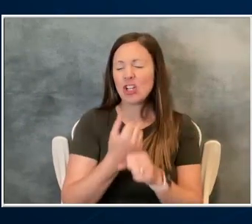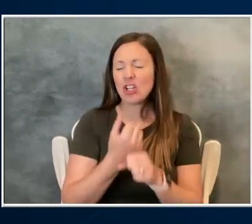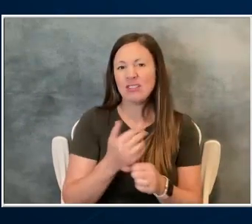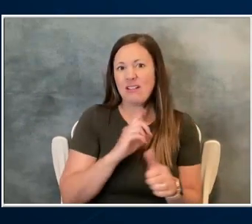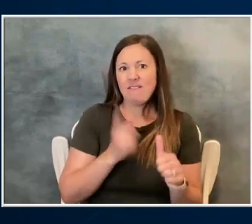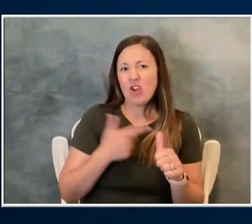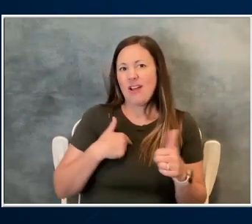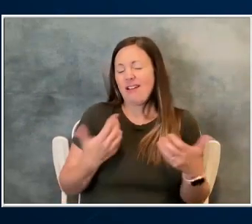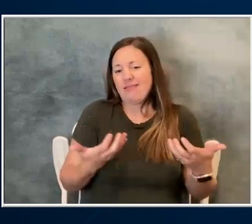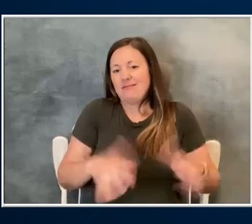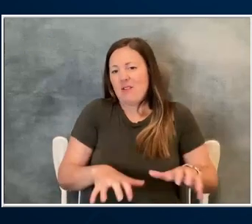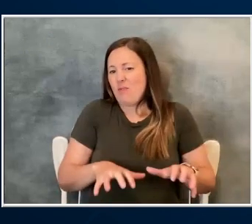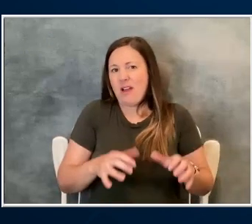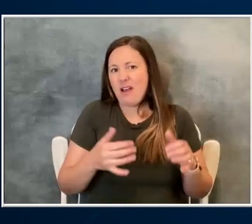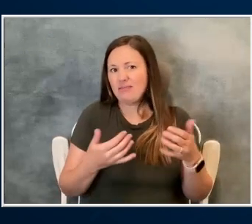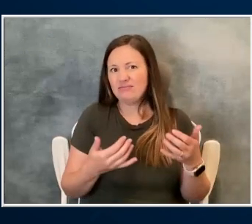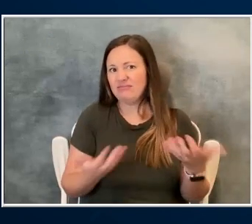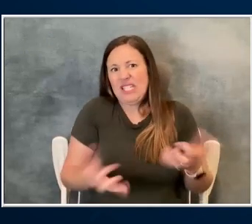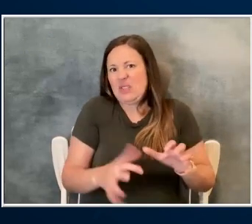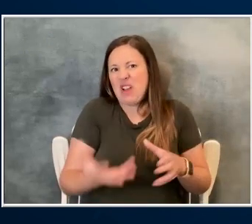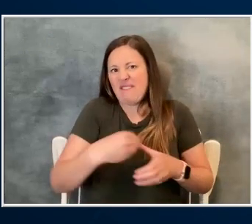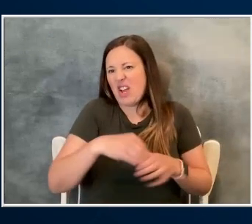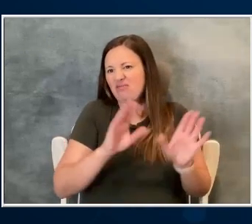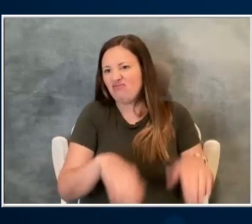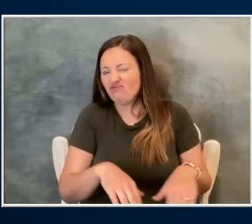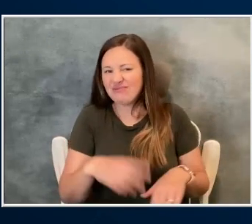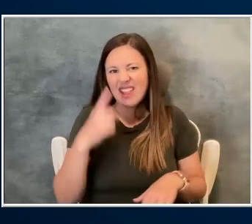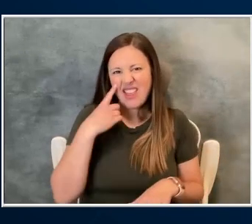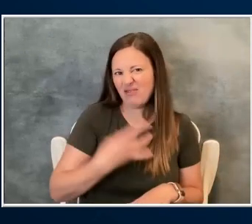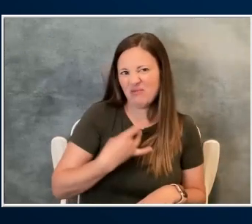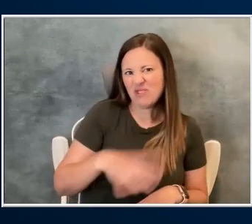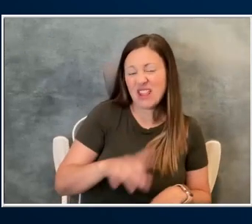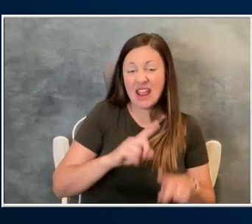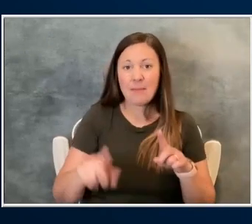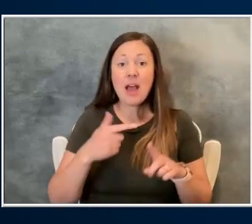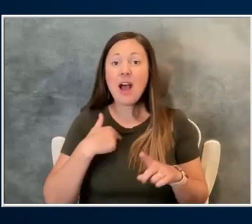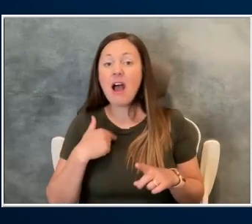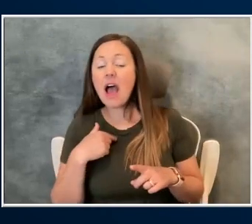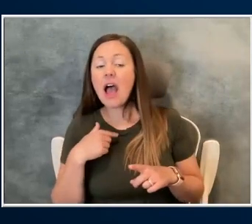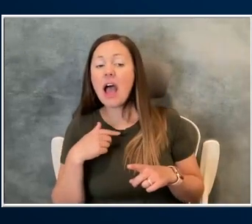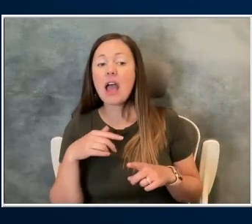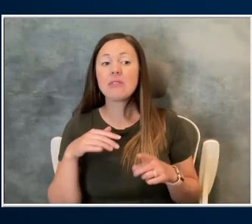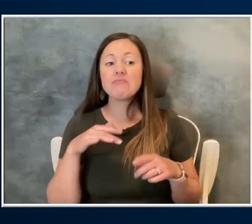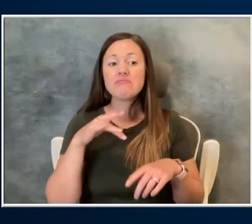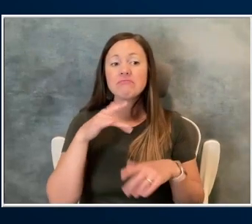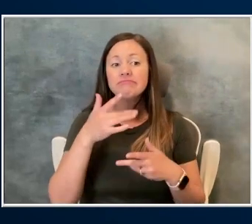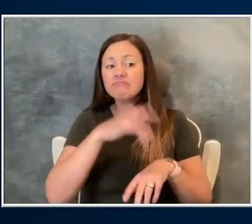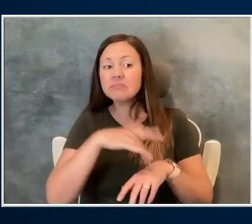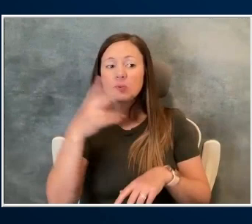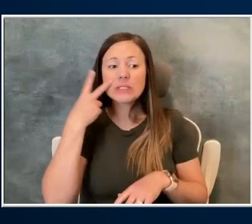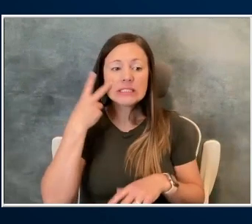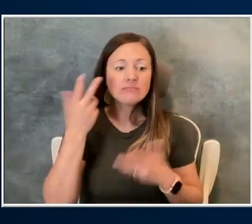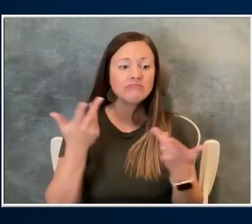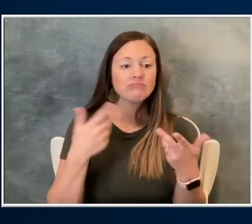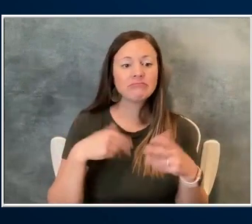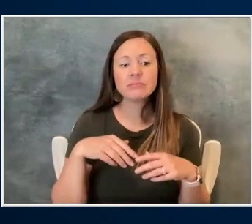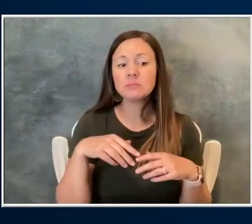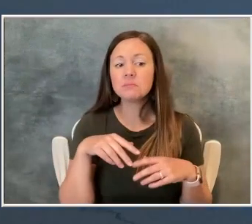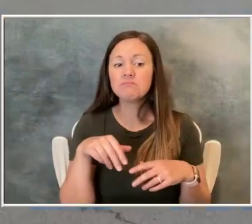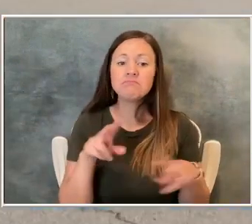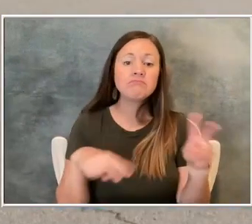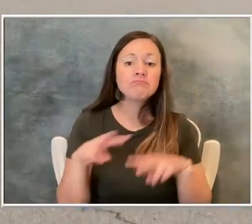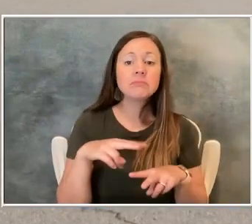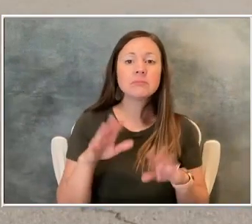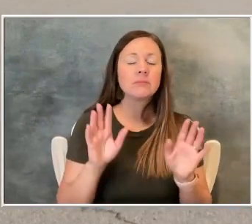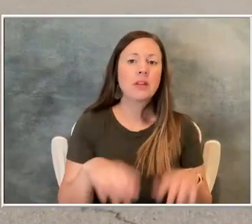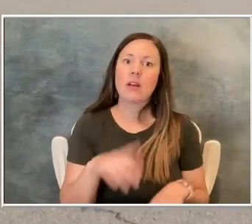alley. But as soon as I went out and got back into that competitive nature with my now teammates, but peers at the time, fell in love, and